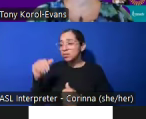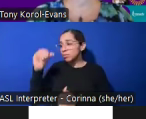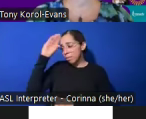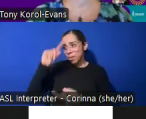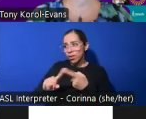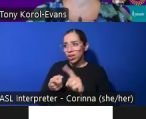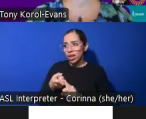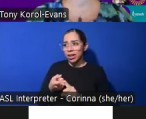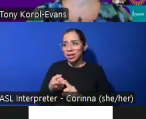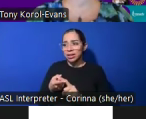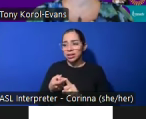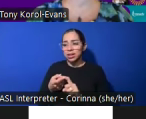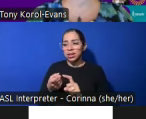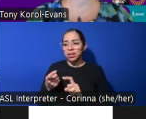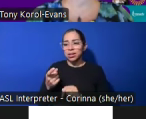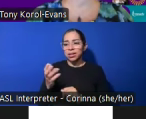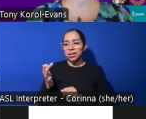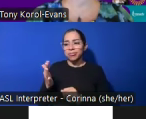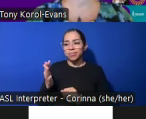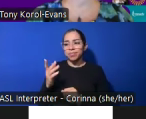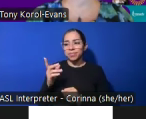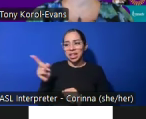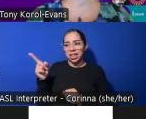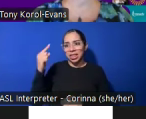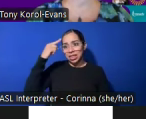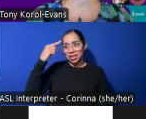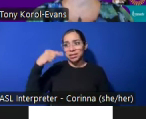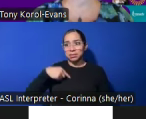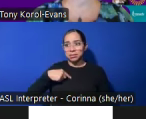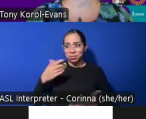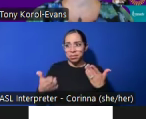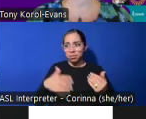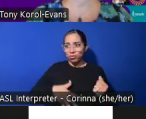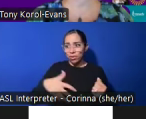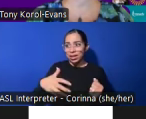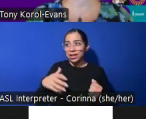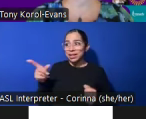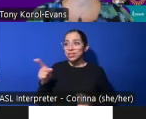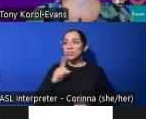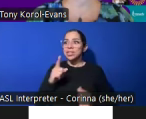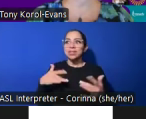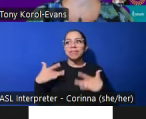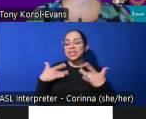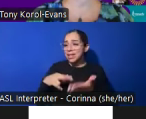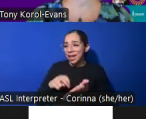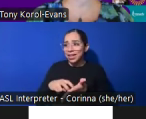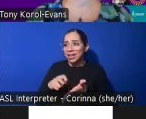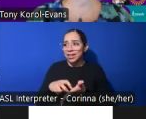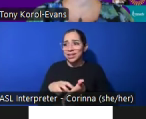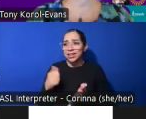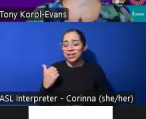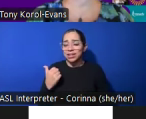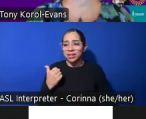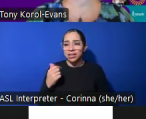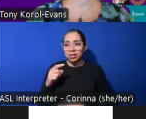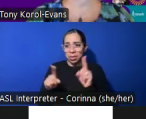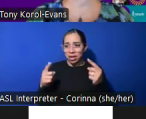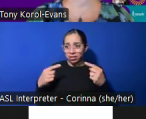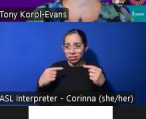He's actually, he thinks I might be pregnant, and he's actually really excited. But I'm